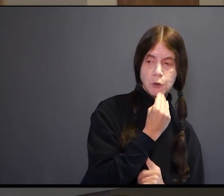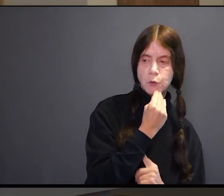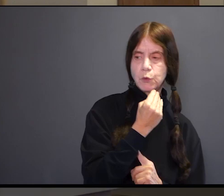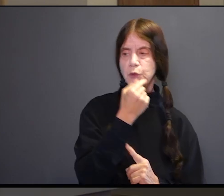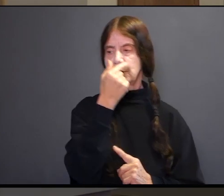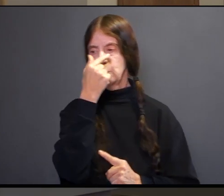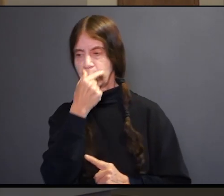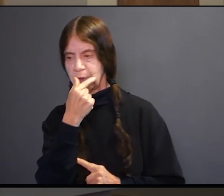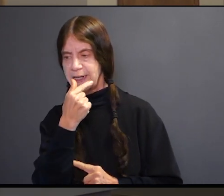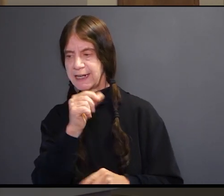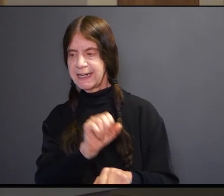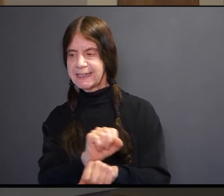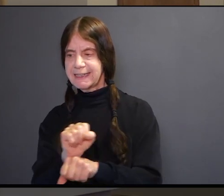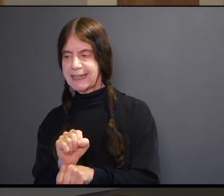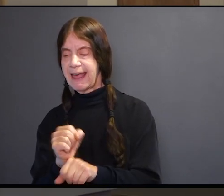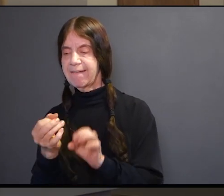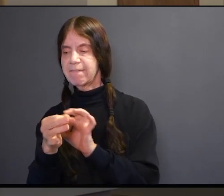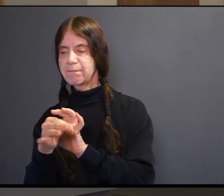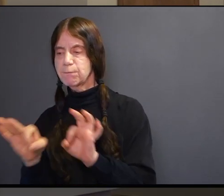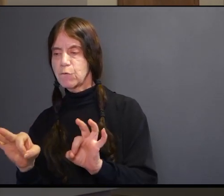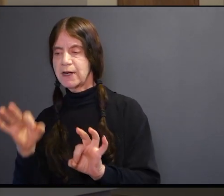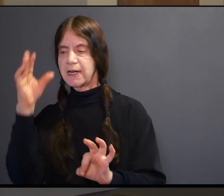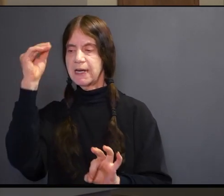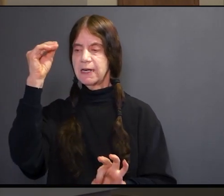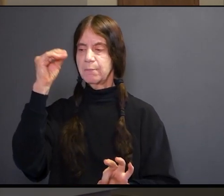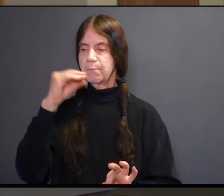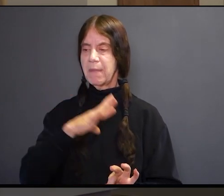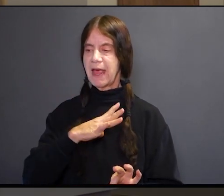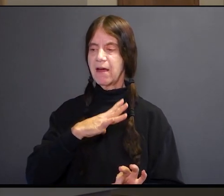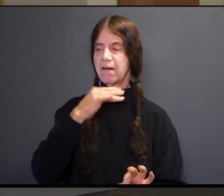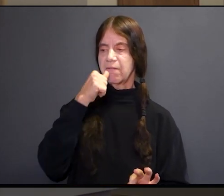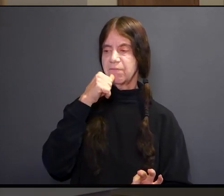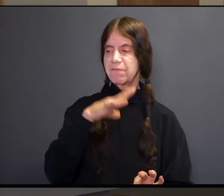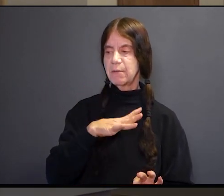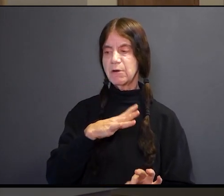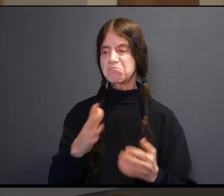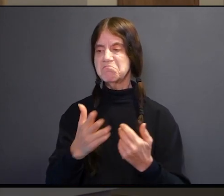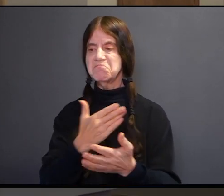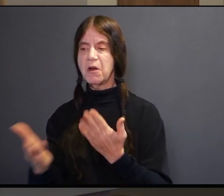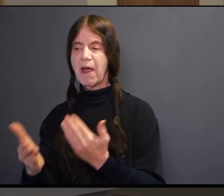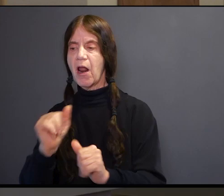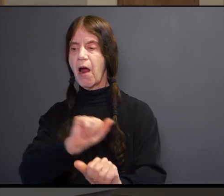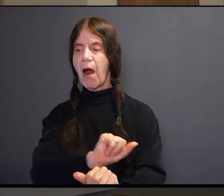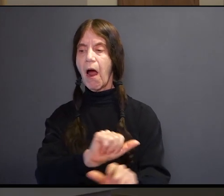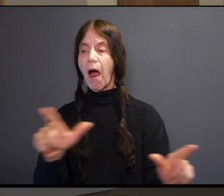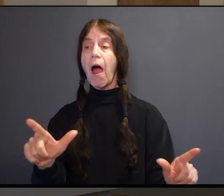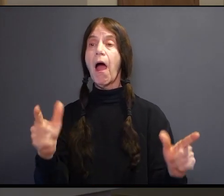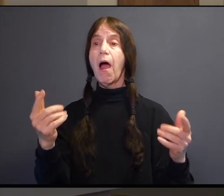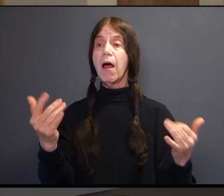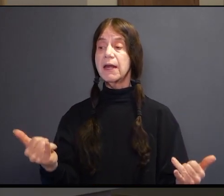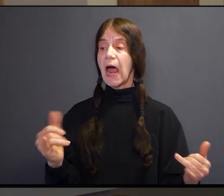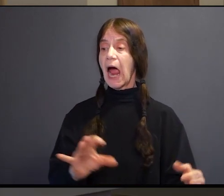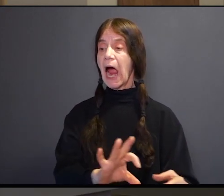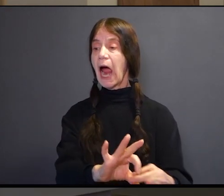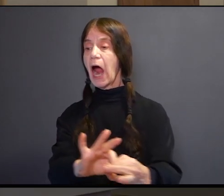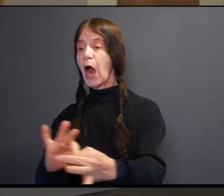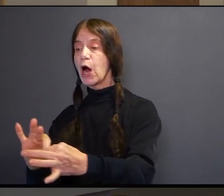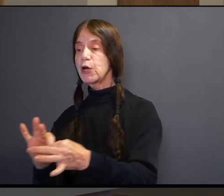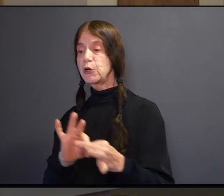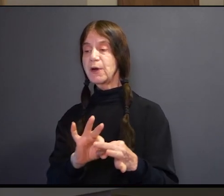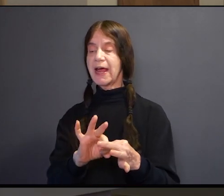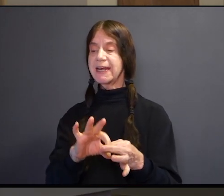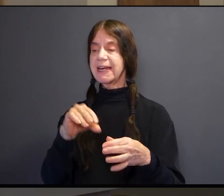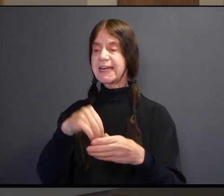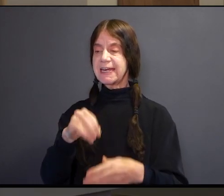on Christ. There is neither Jew nor Greek. There is neither slave nor free. There is neither male